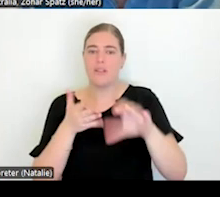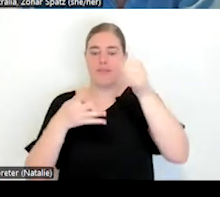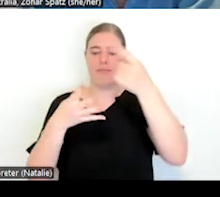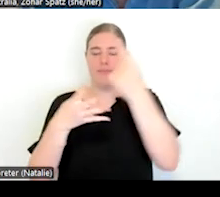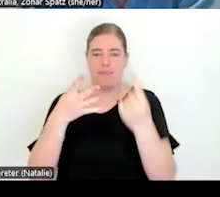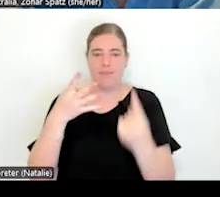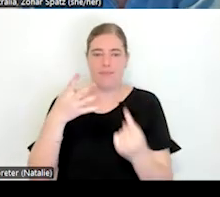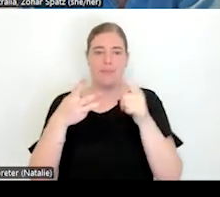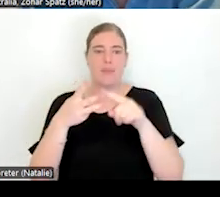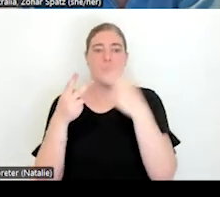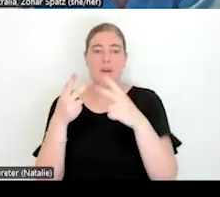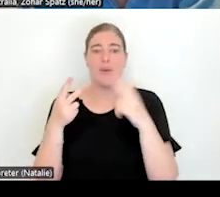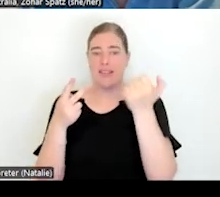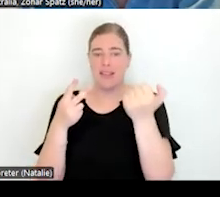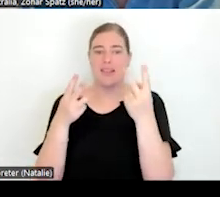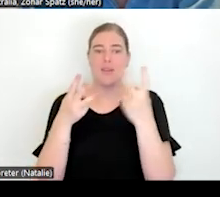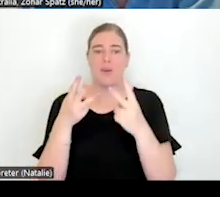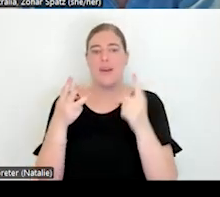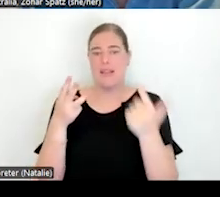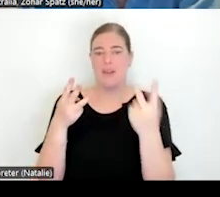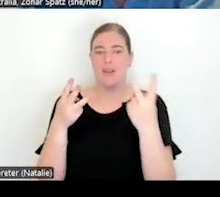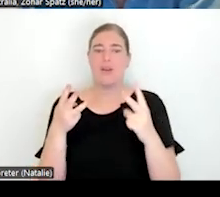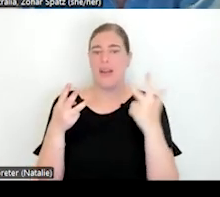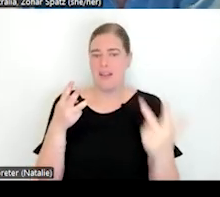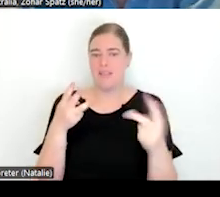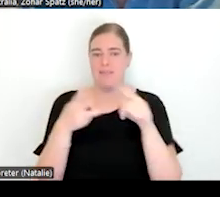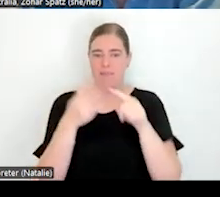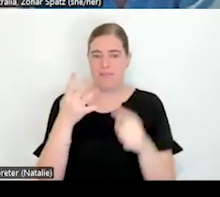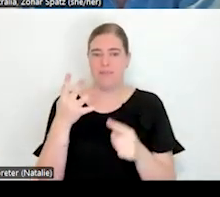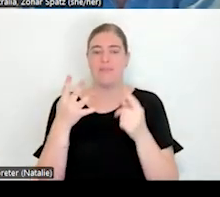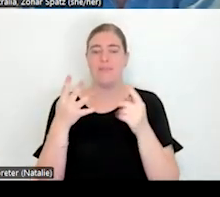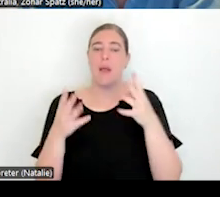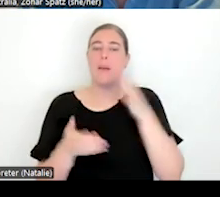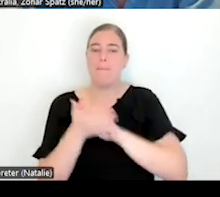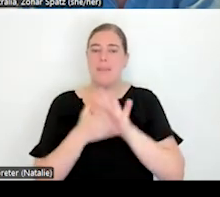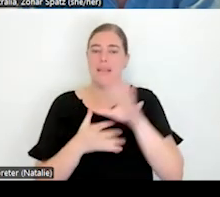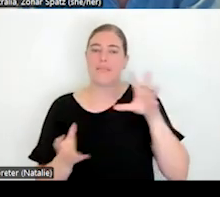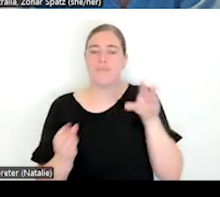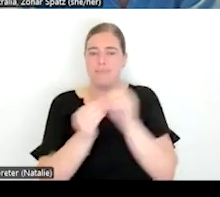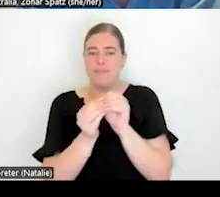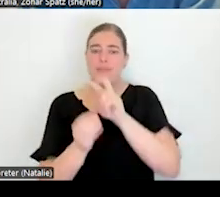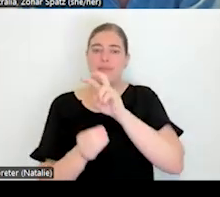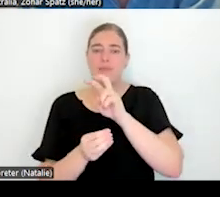2026, 2027, and 2028. That is a total, as I said earlier, of